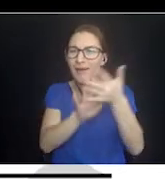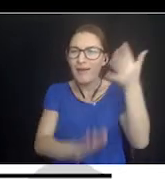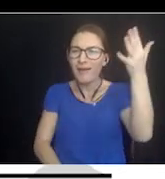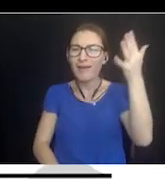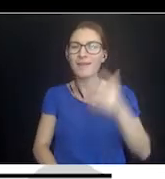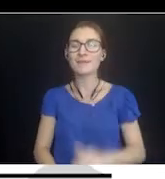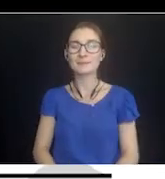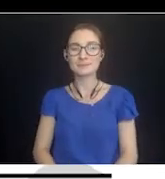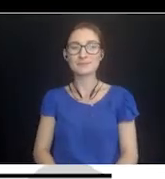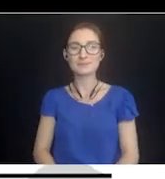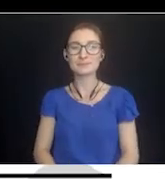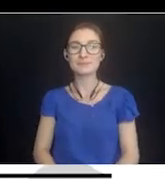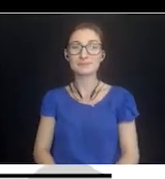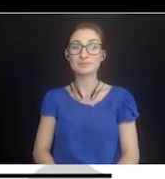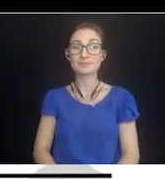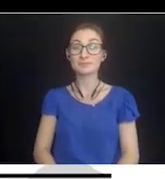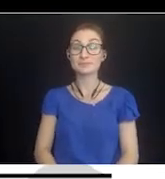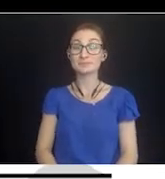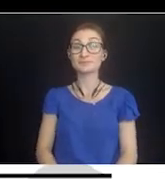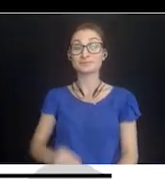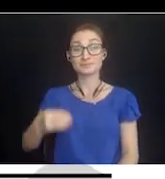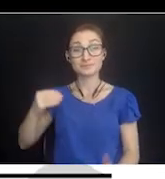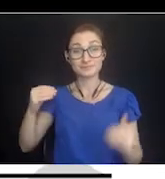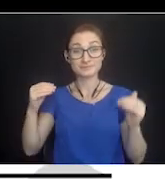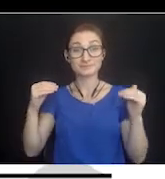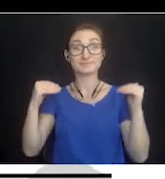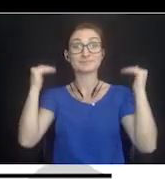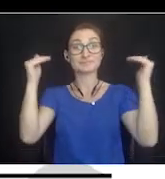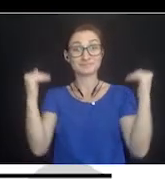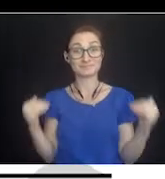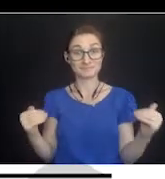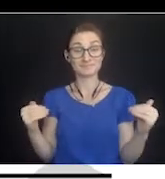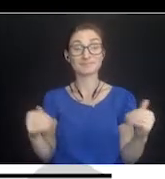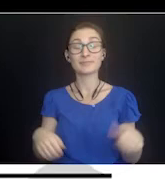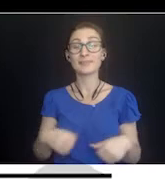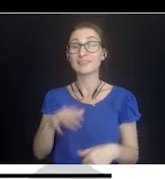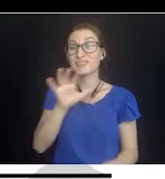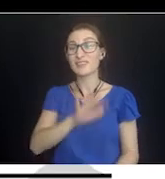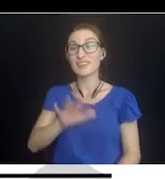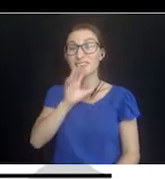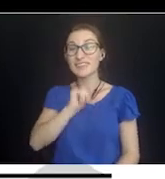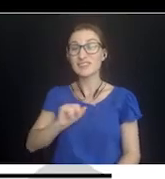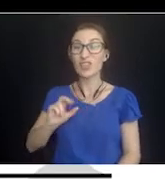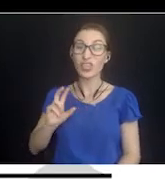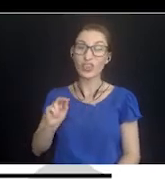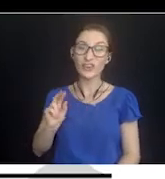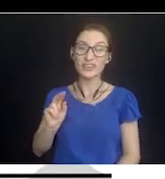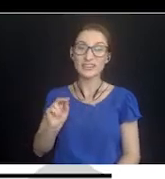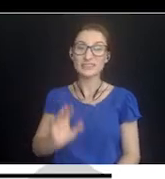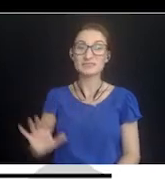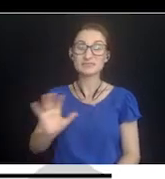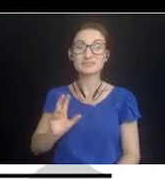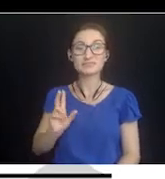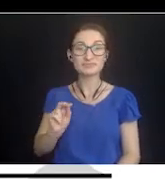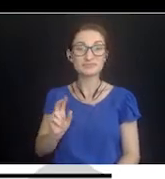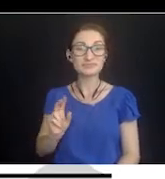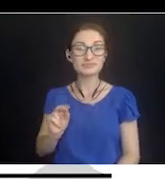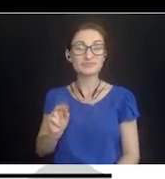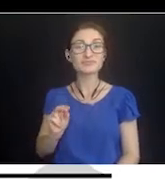keep your car in shape. And then you hit